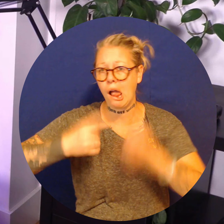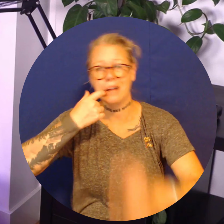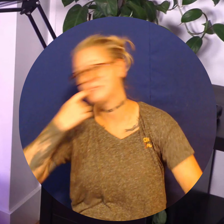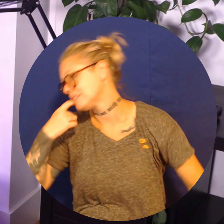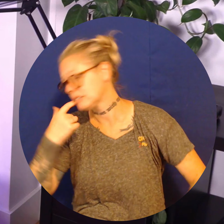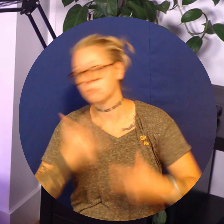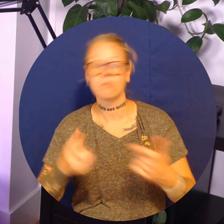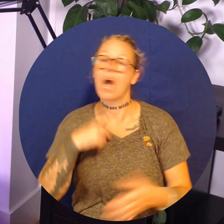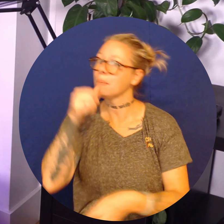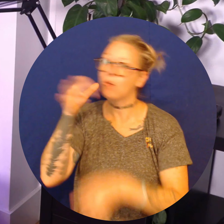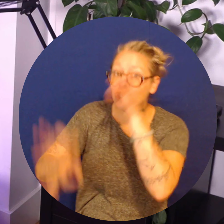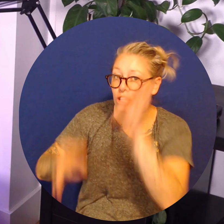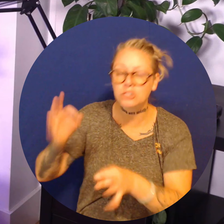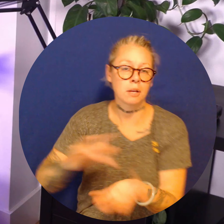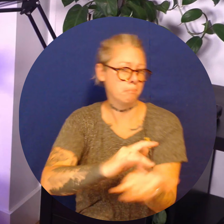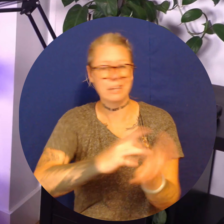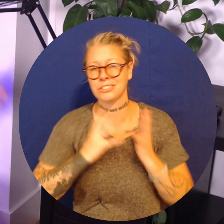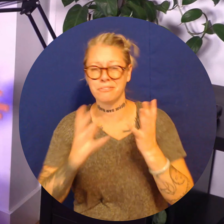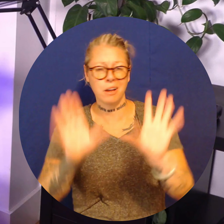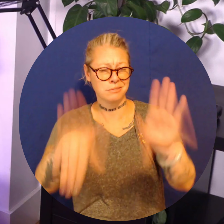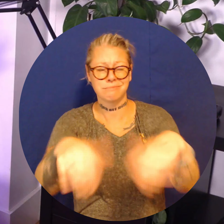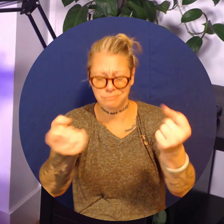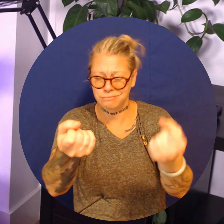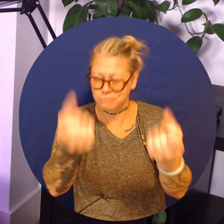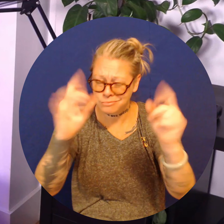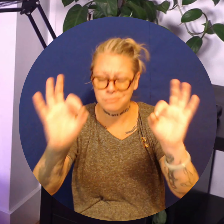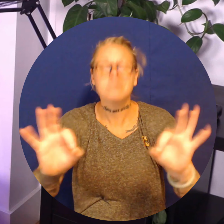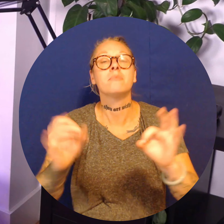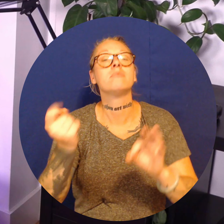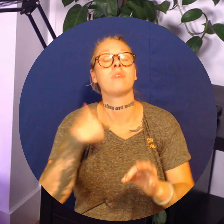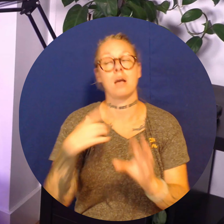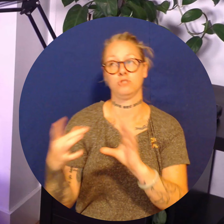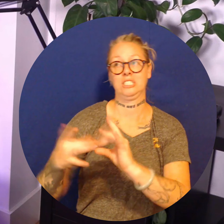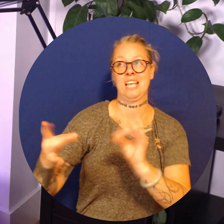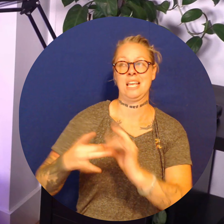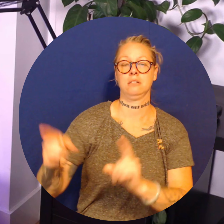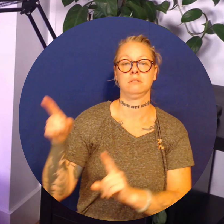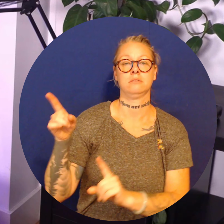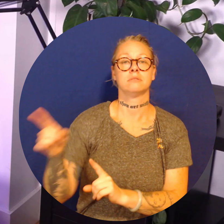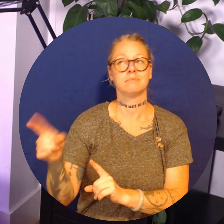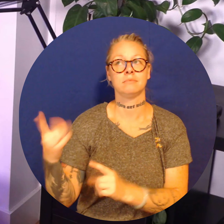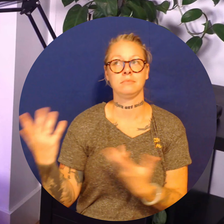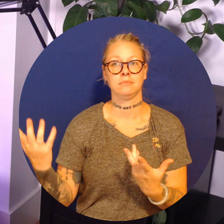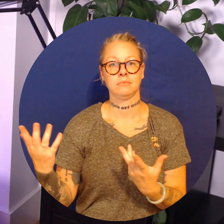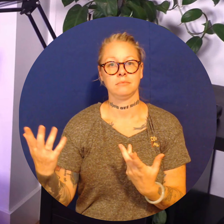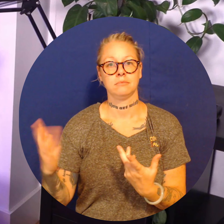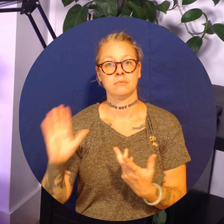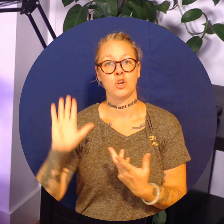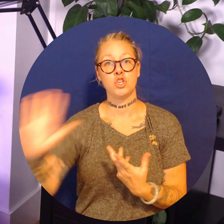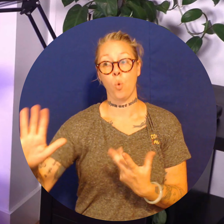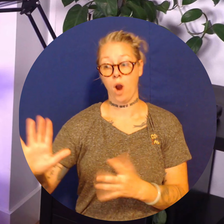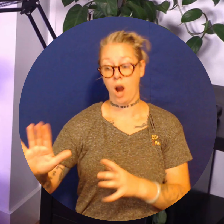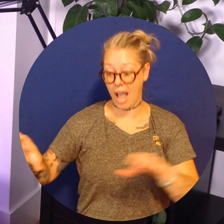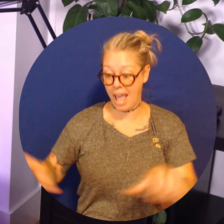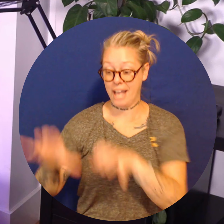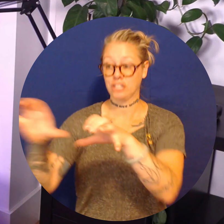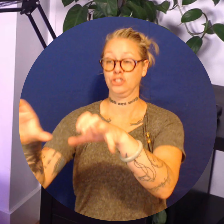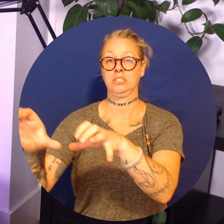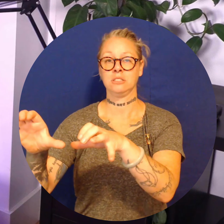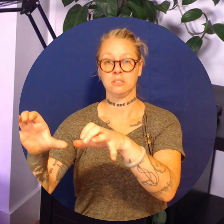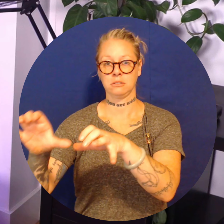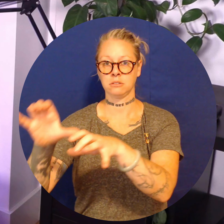medication it's like and not to judge people for taking medications and all that so i'm just saying it's like it's all relative to where we're at